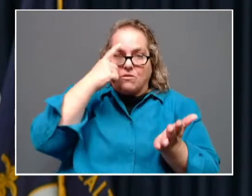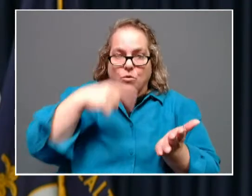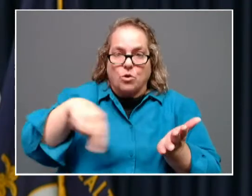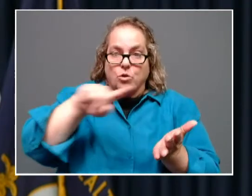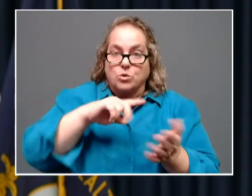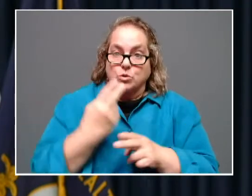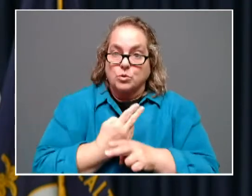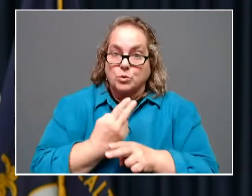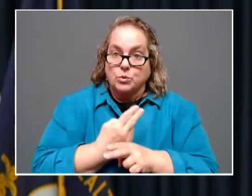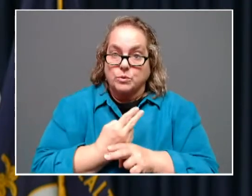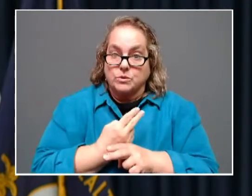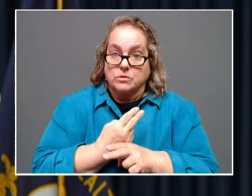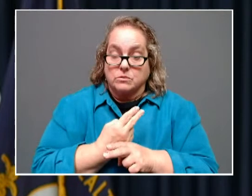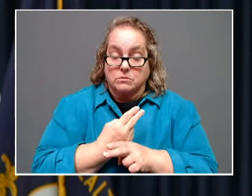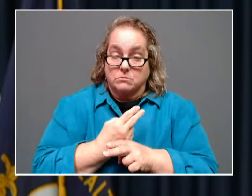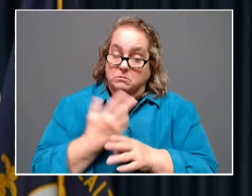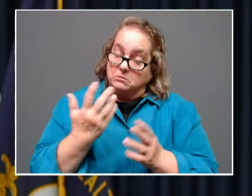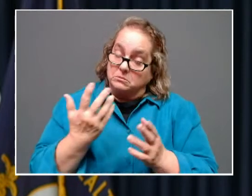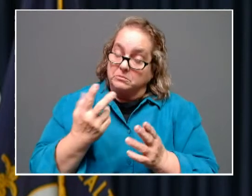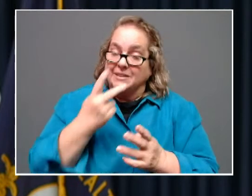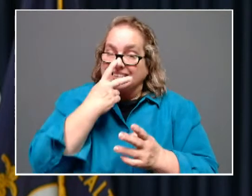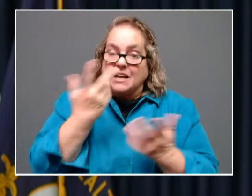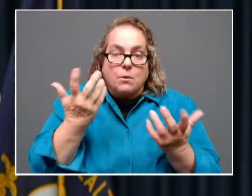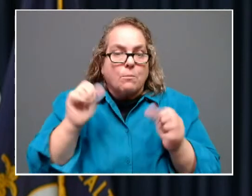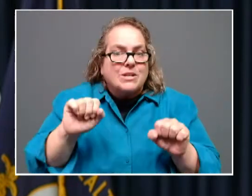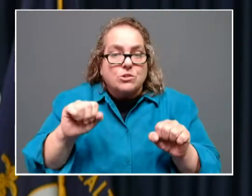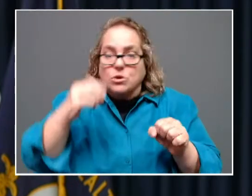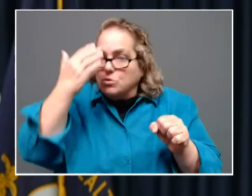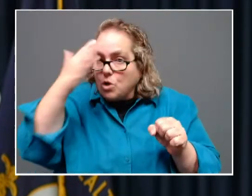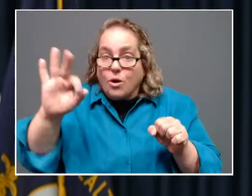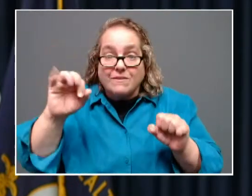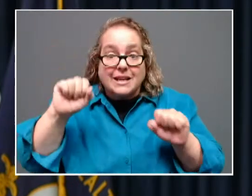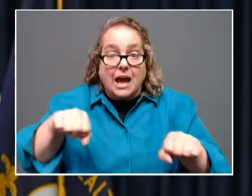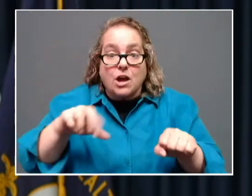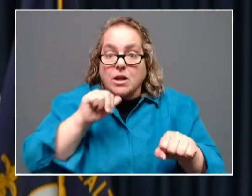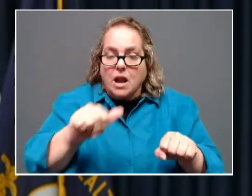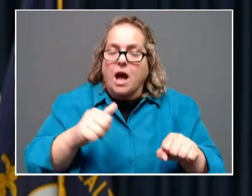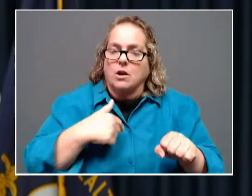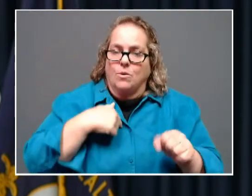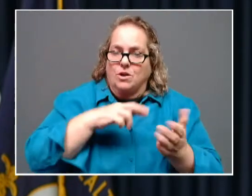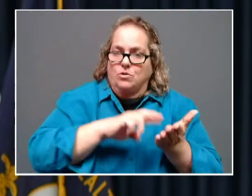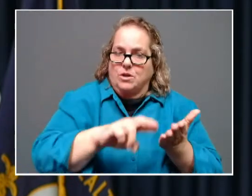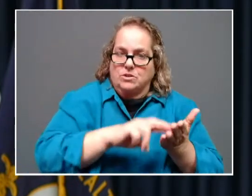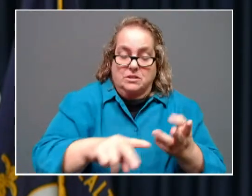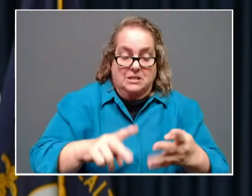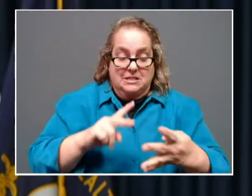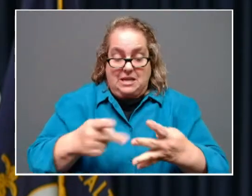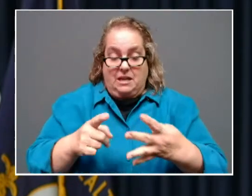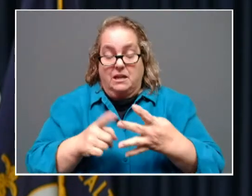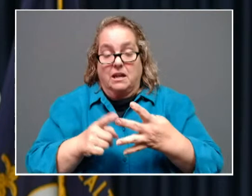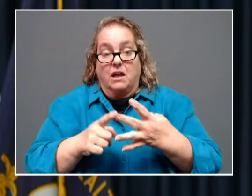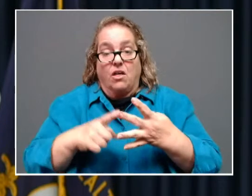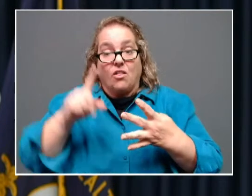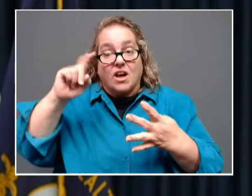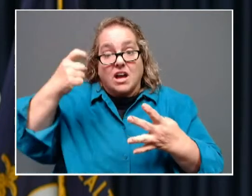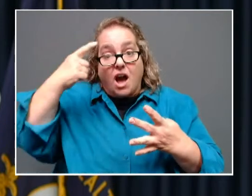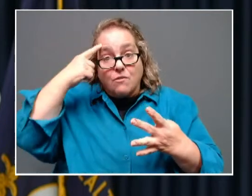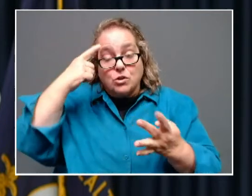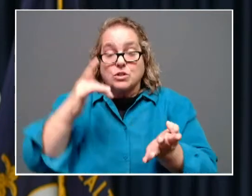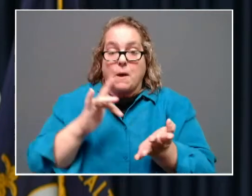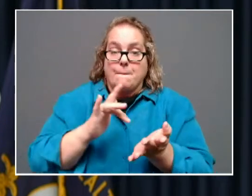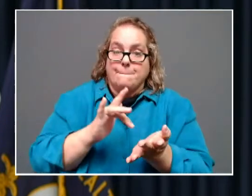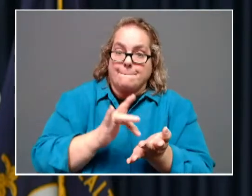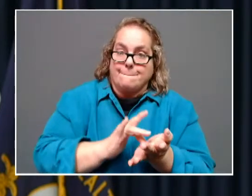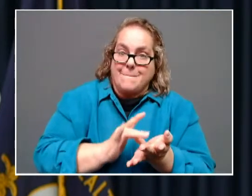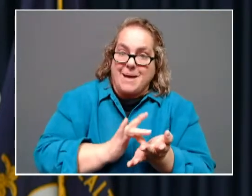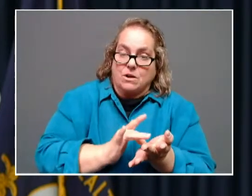options. Second, I'm establishing the Governor's Medical Cannabis Advisory Team, and we'll be putting out what we're looking